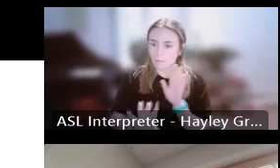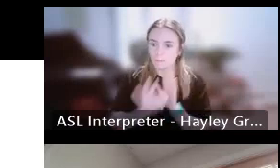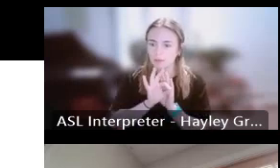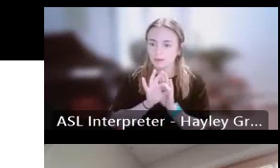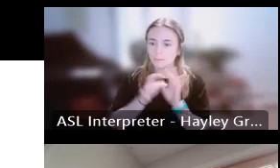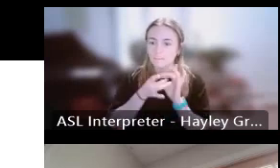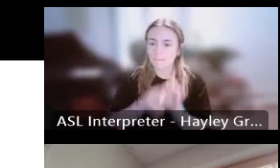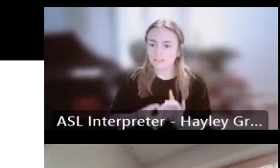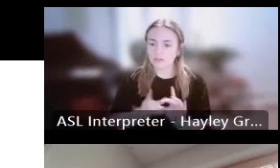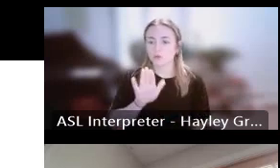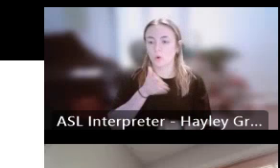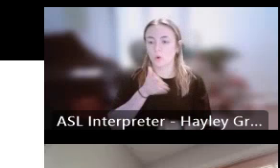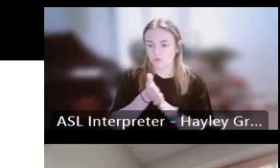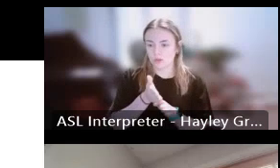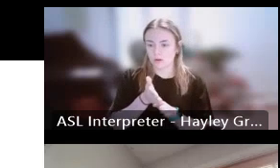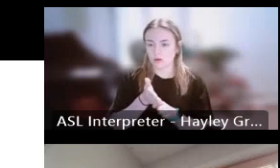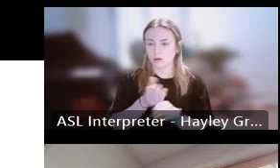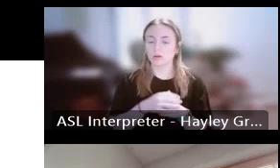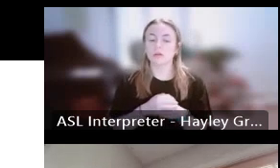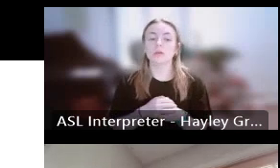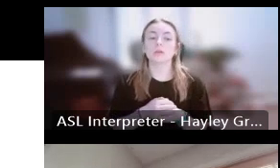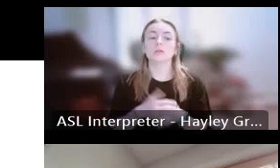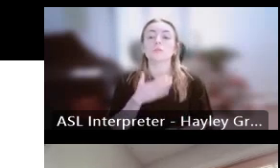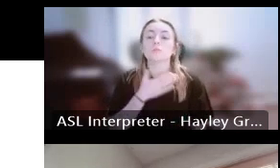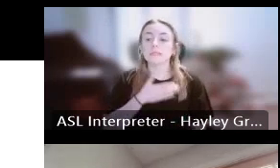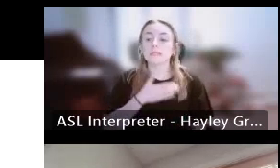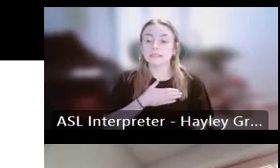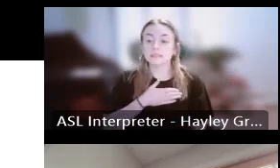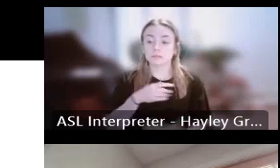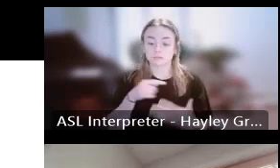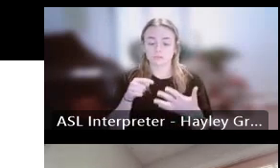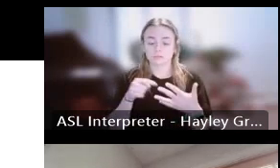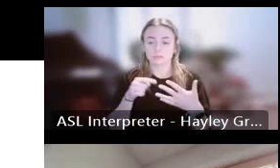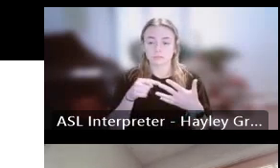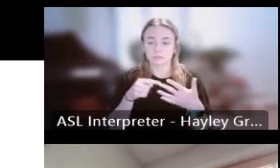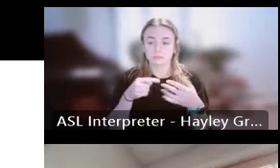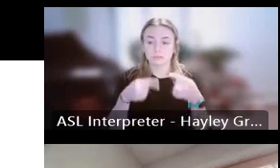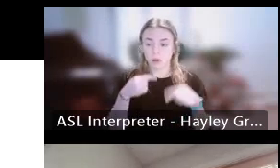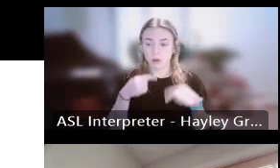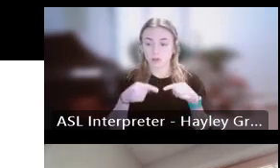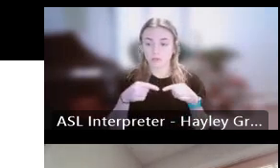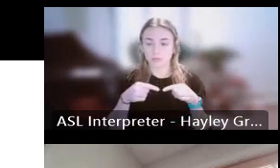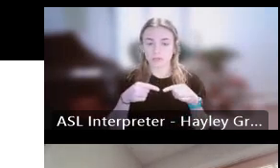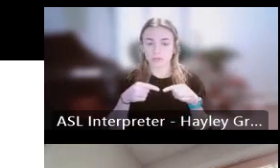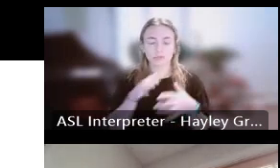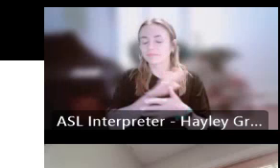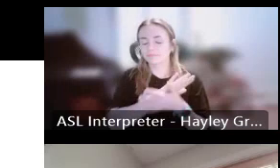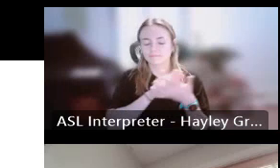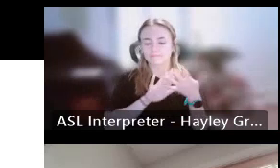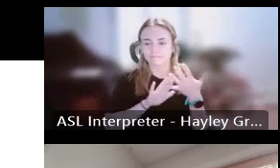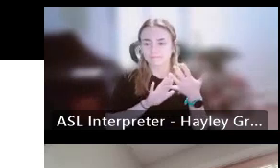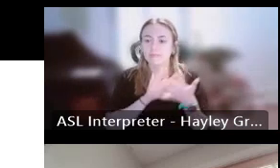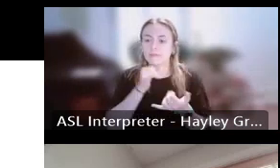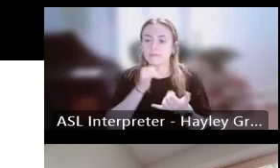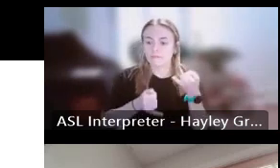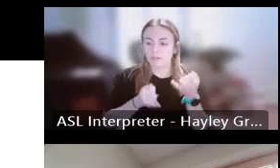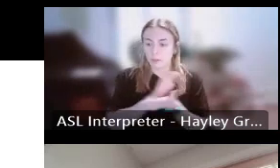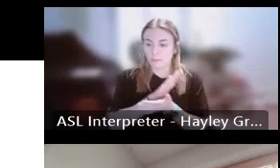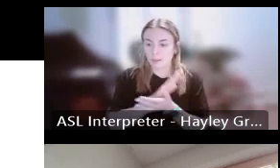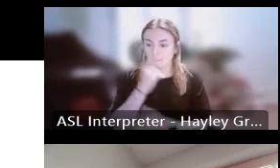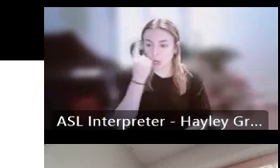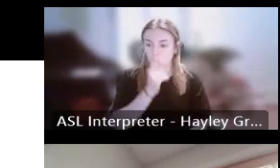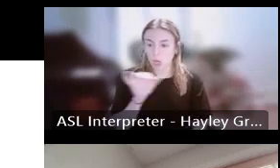Okay? So make sure that this is what your final paper looks like. Because next Thursday at this time,